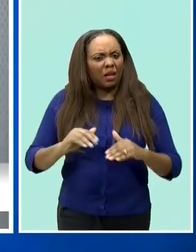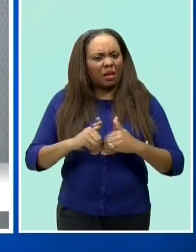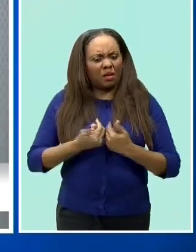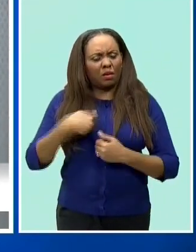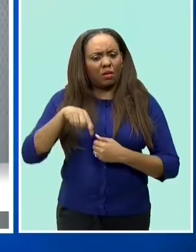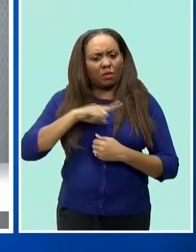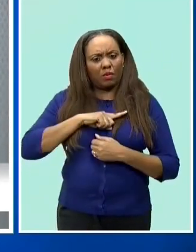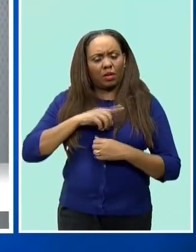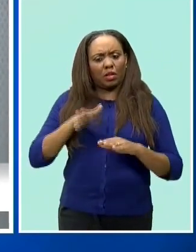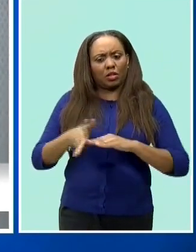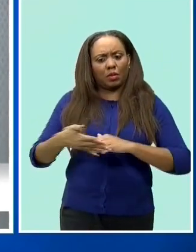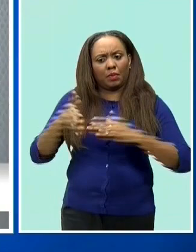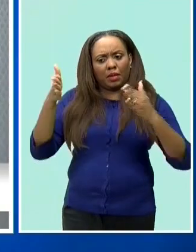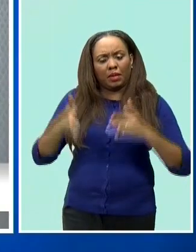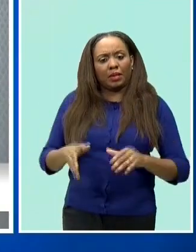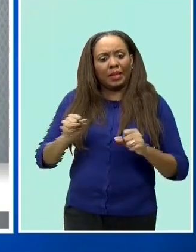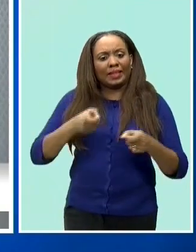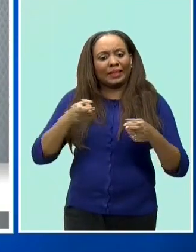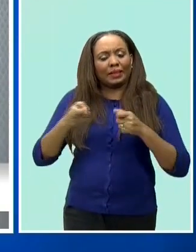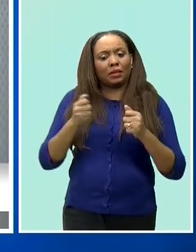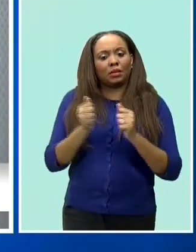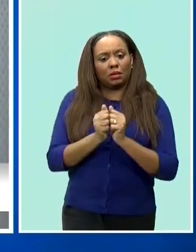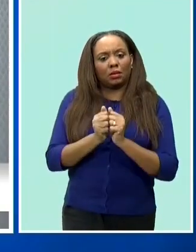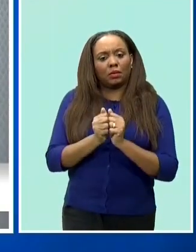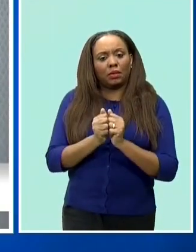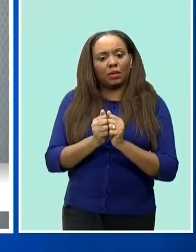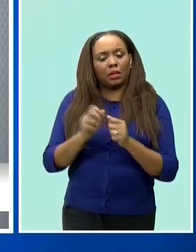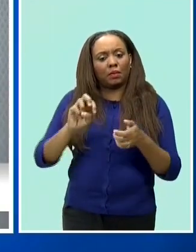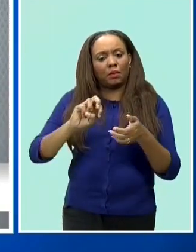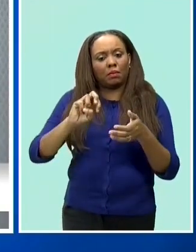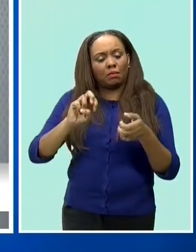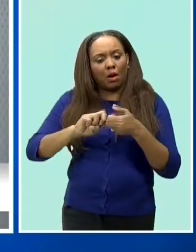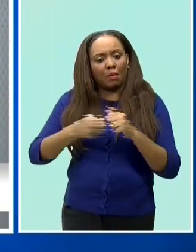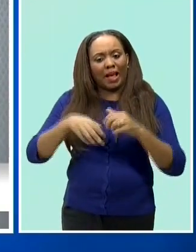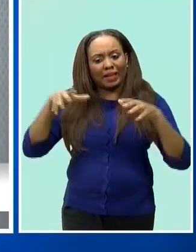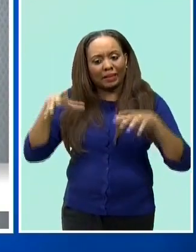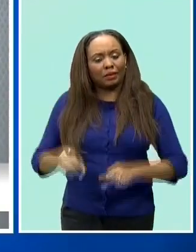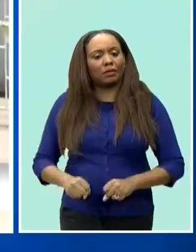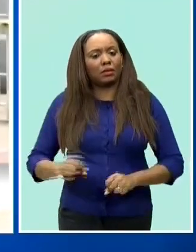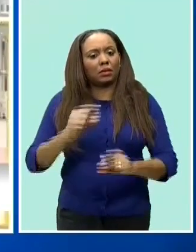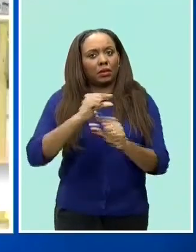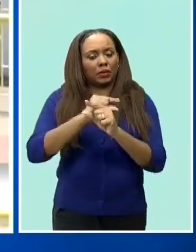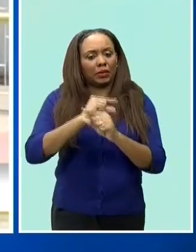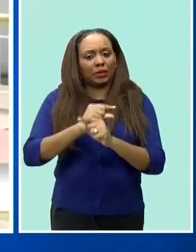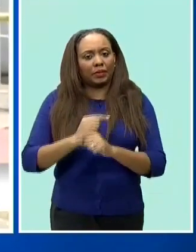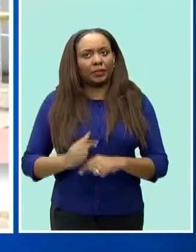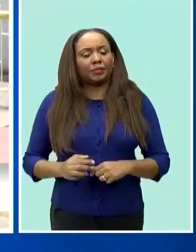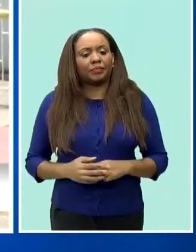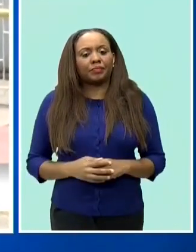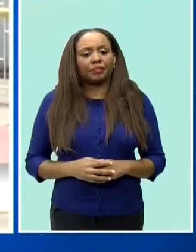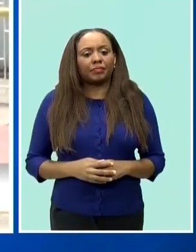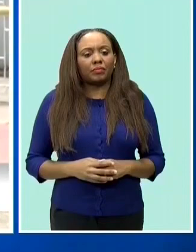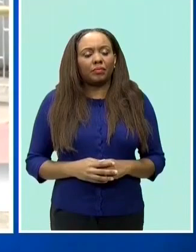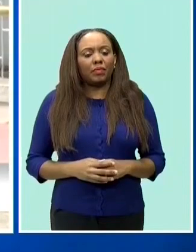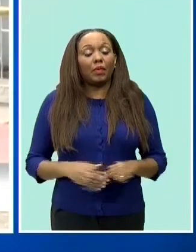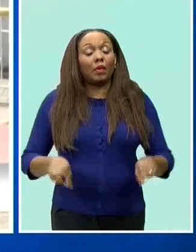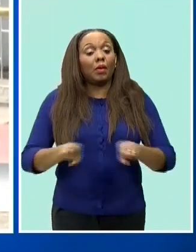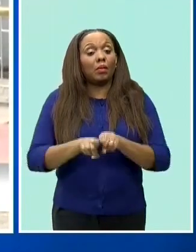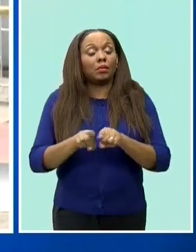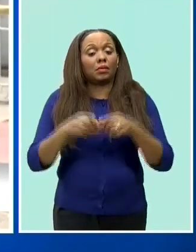as a whole, we're going to take control of the security situation. At the same time, Prime Minister Andrew